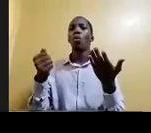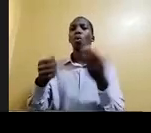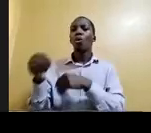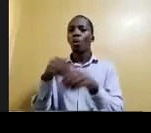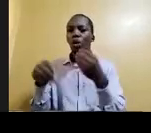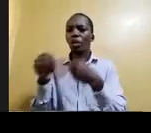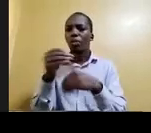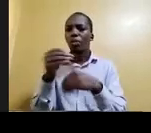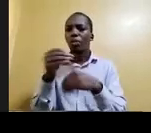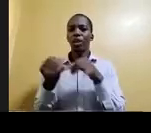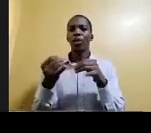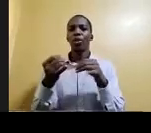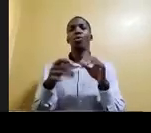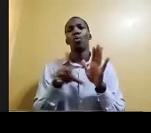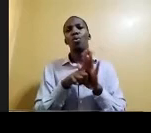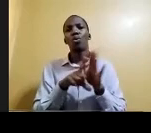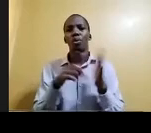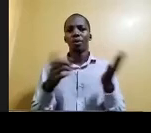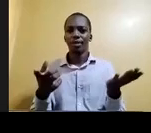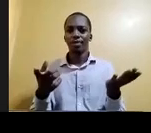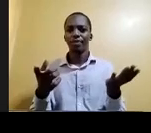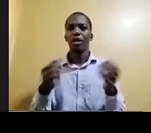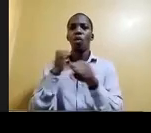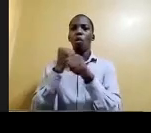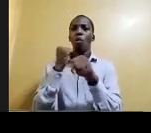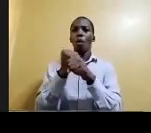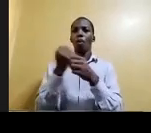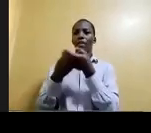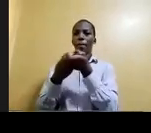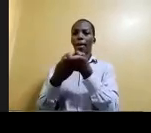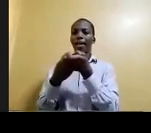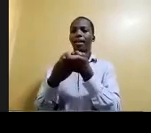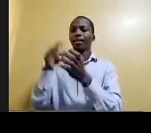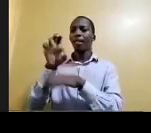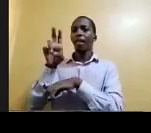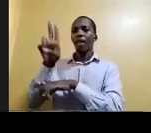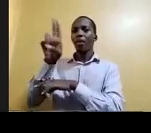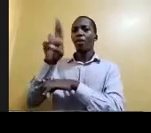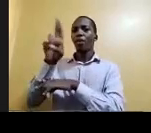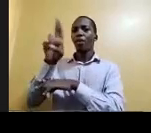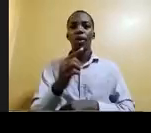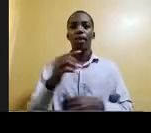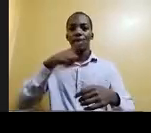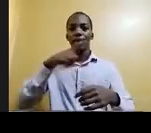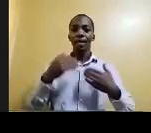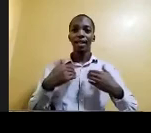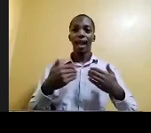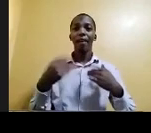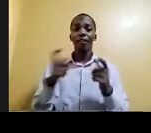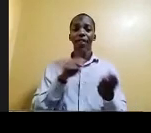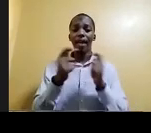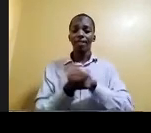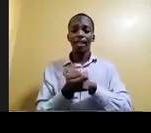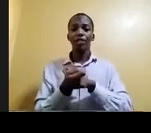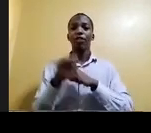rules. We work with our partners in the European Commission to ensure that we have an exchange of best practice and